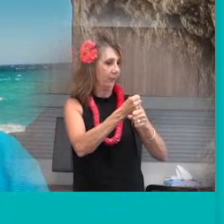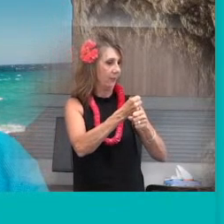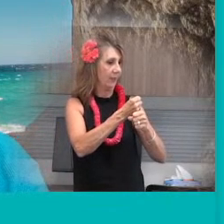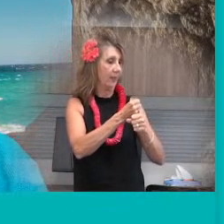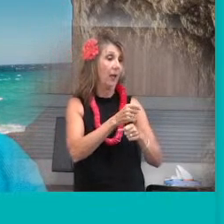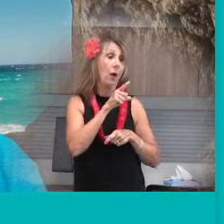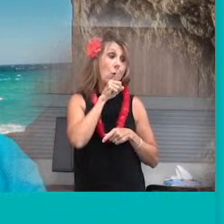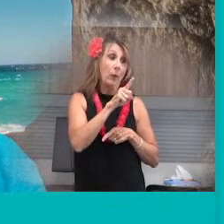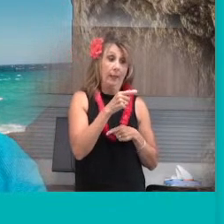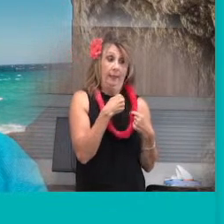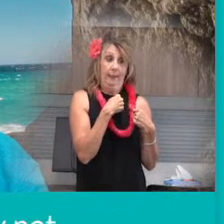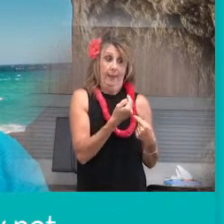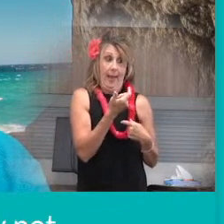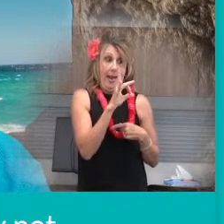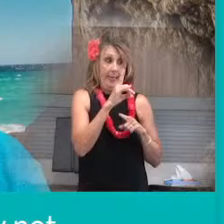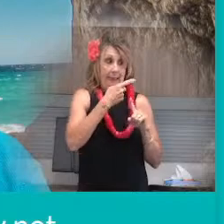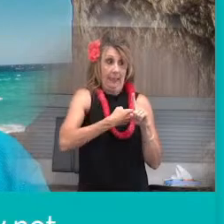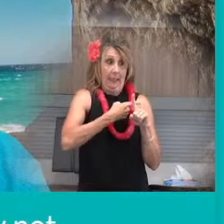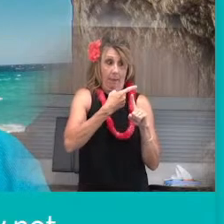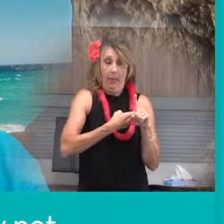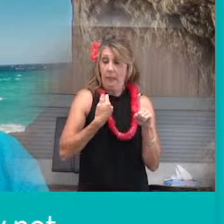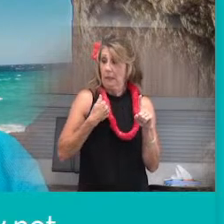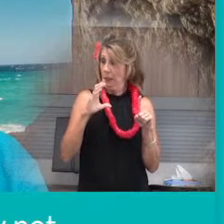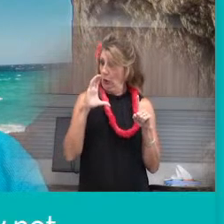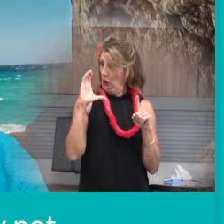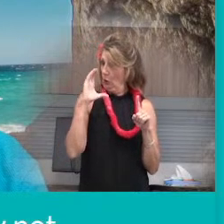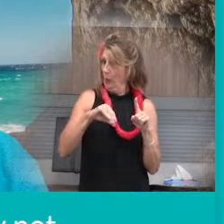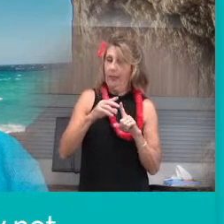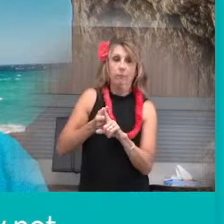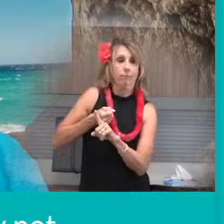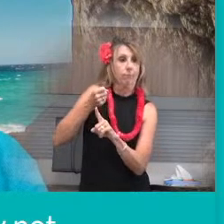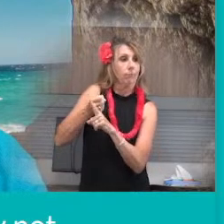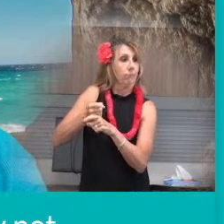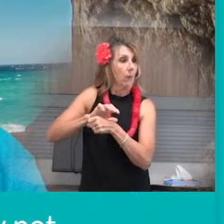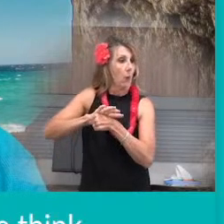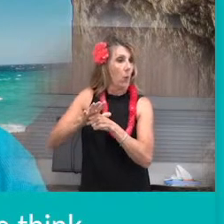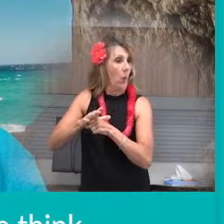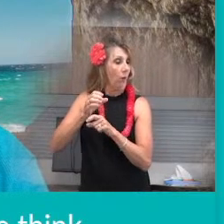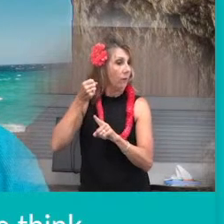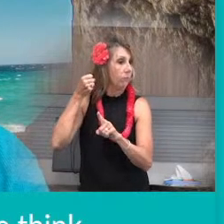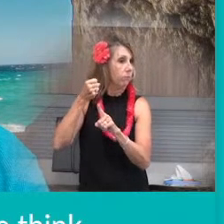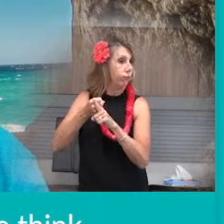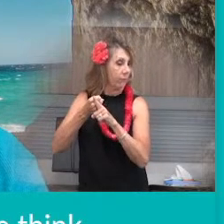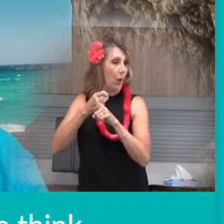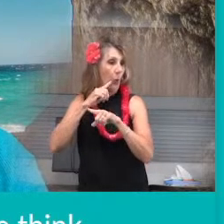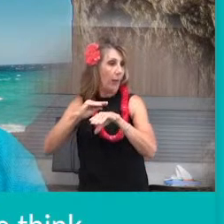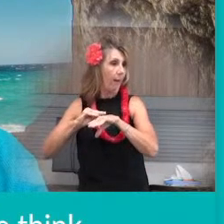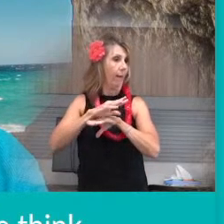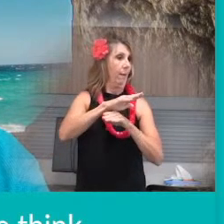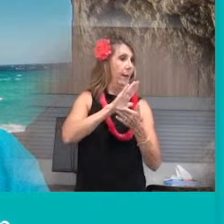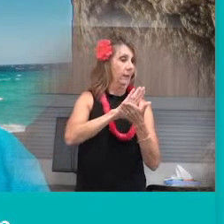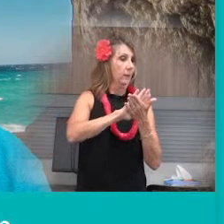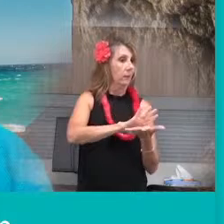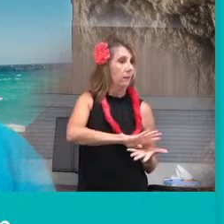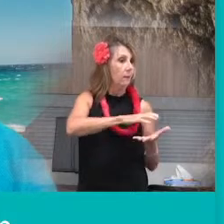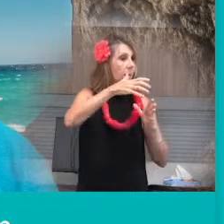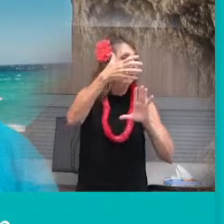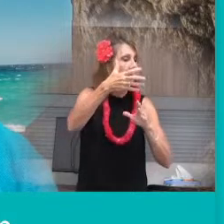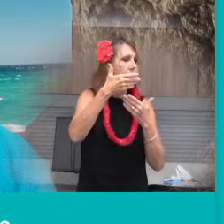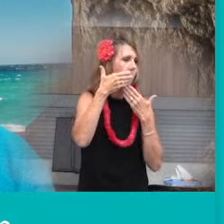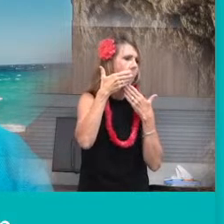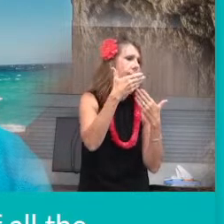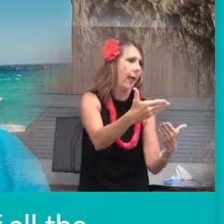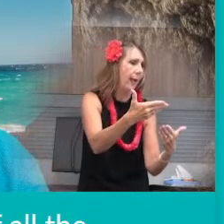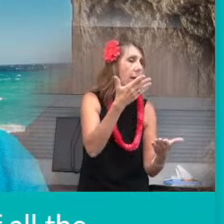for the last 18 months. It has been strange, and it is probably not the best way to retire. So please think of those good